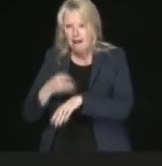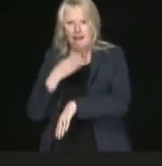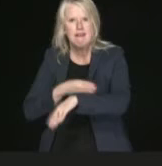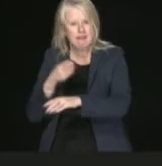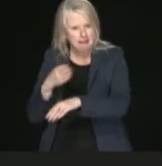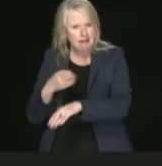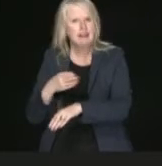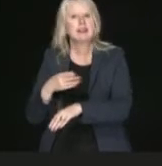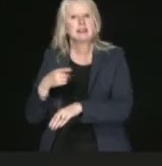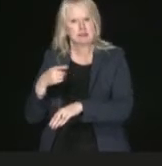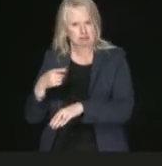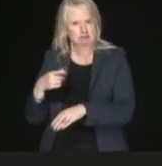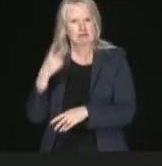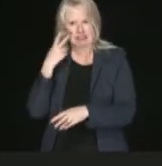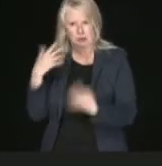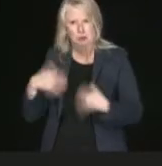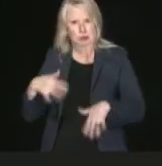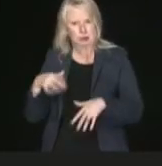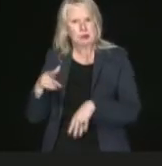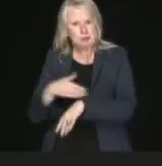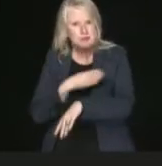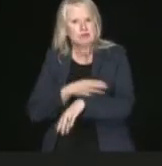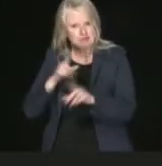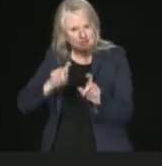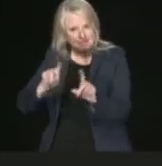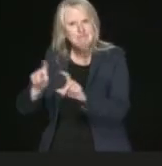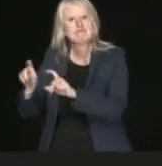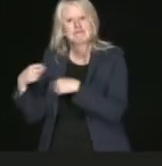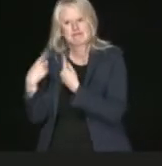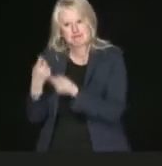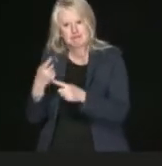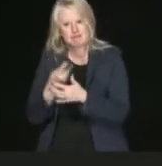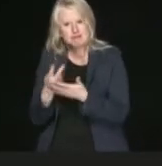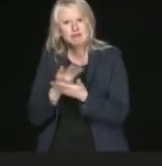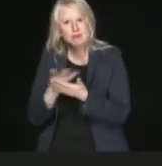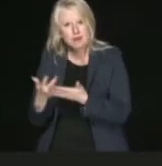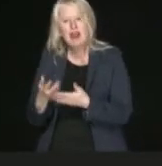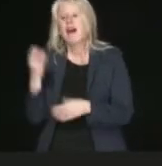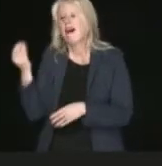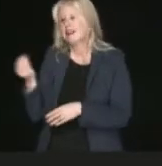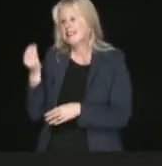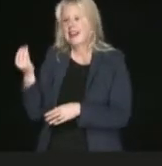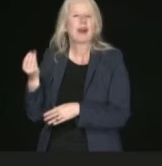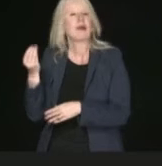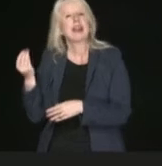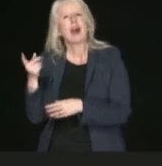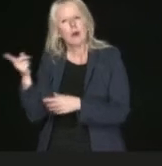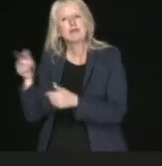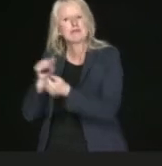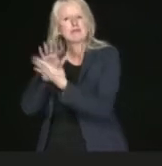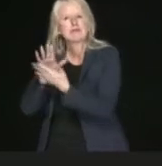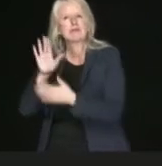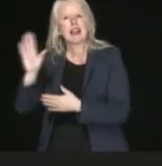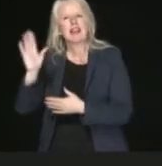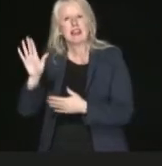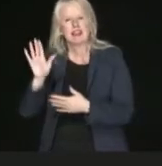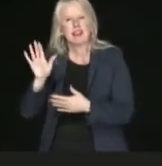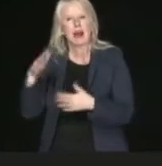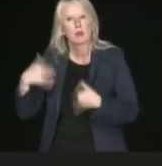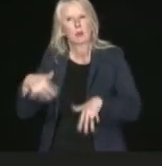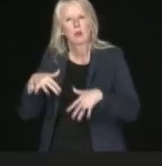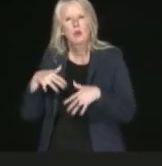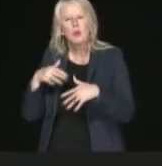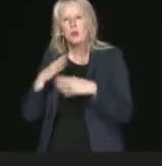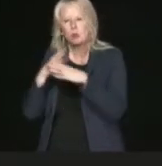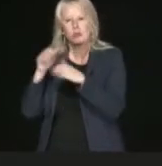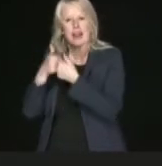amélioré has au cours made a lot des of progress dernières as well semaines. and Et improved its l'Ontario est en testing train in recent d'adresser weeks. des enjeux And réels qu'ils ont eus Ontario avec is leur now programme de